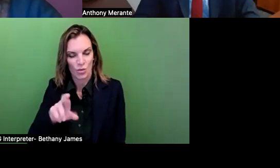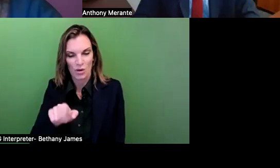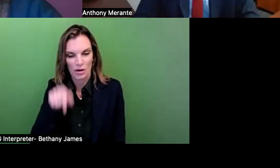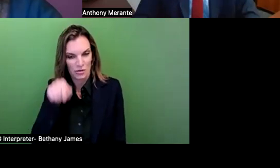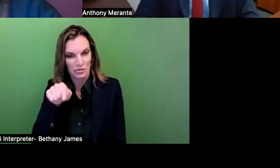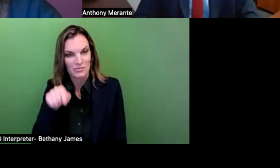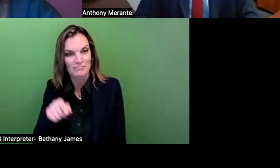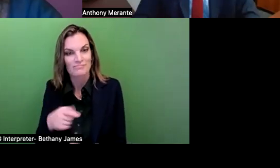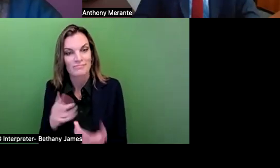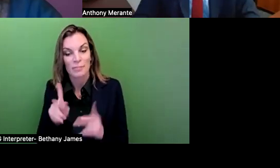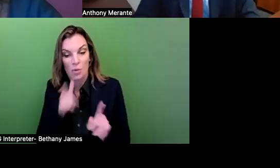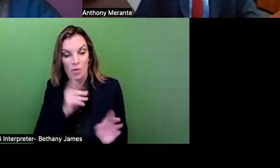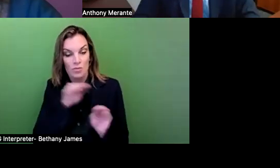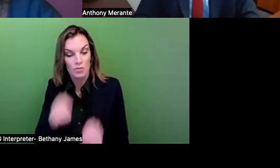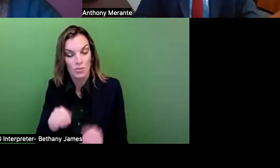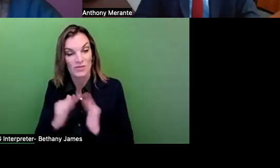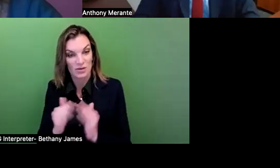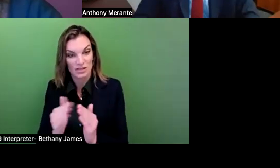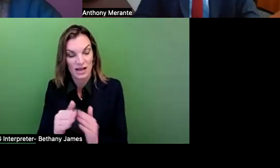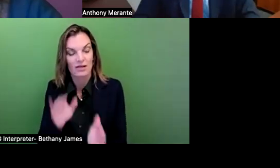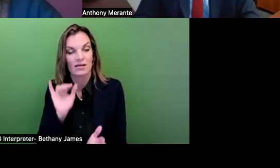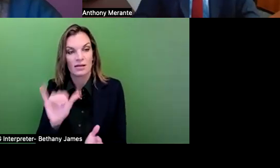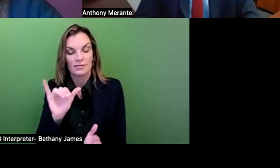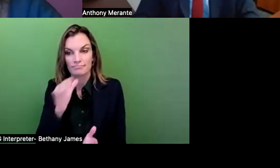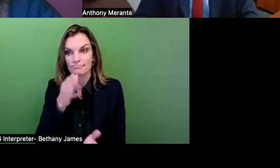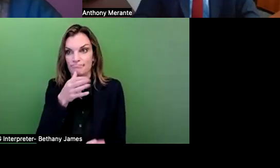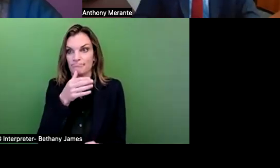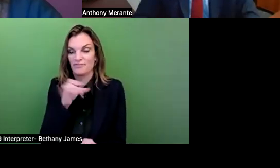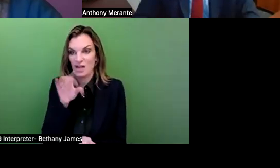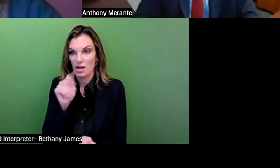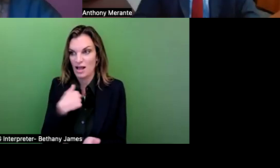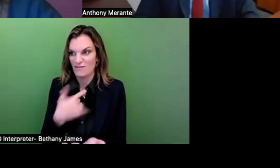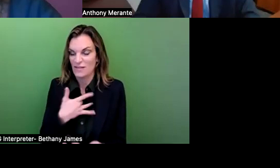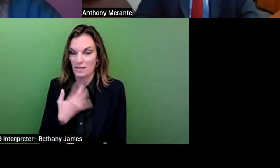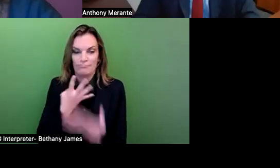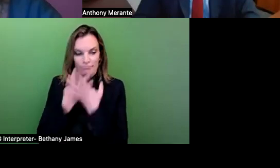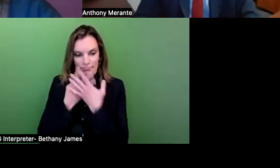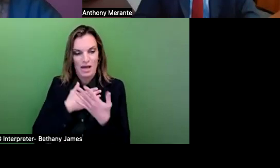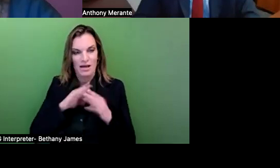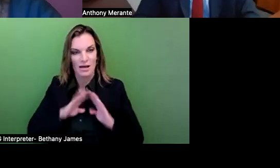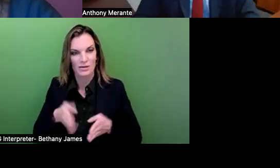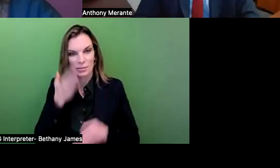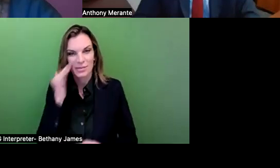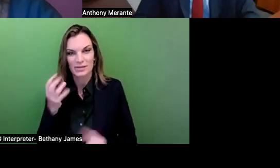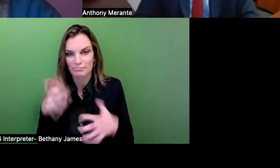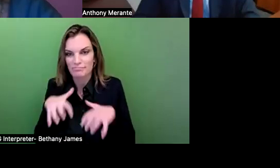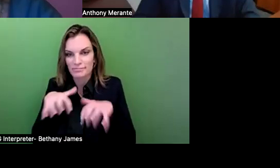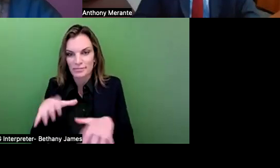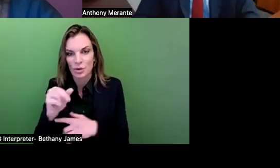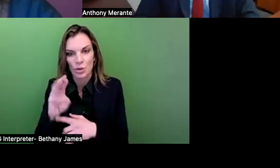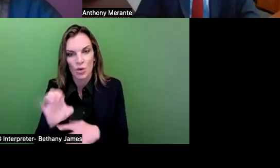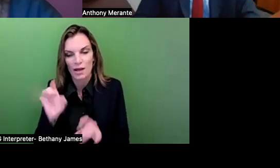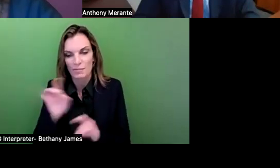area are finding out that they are basically prisoners in their own homes because the area is still crime ridden, and there's not